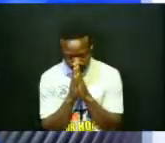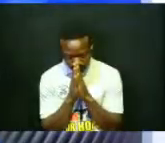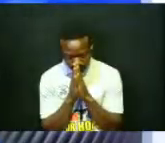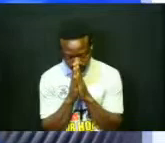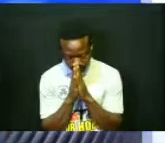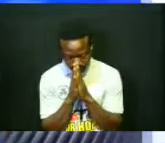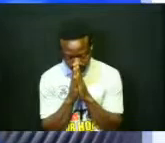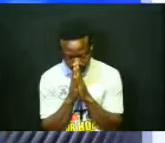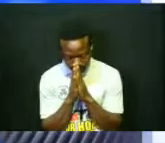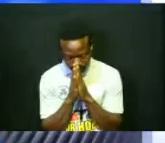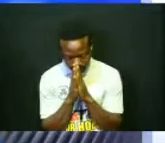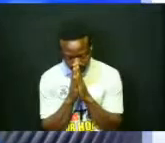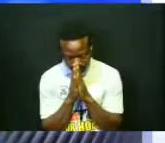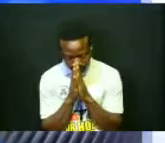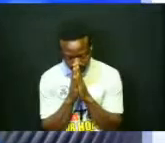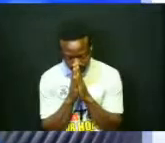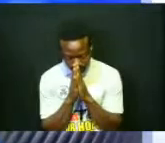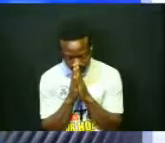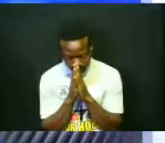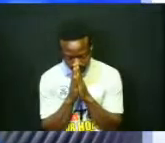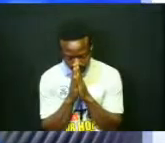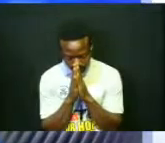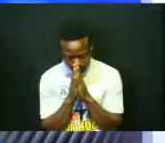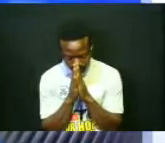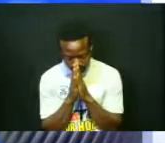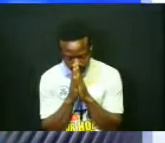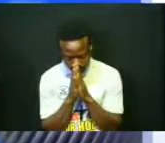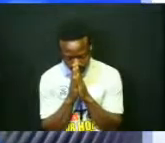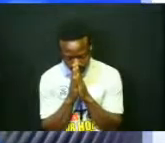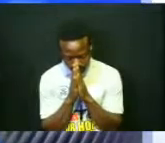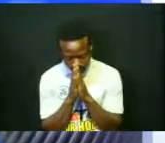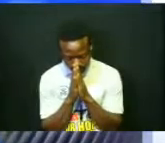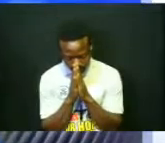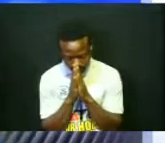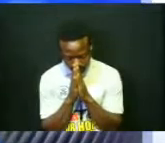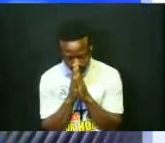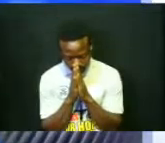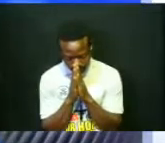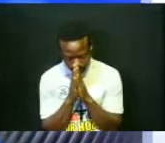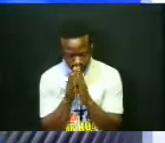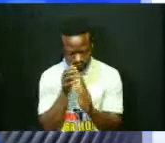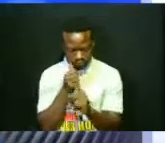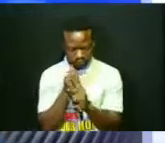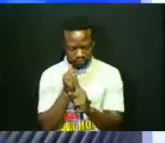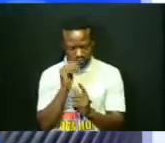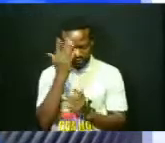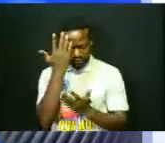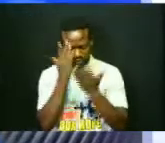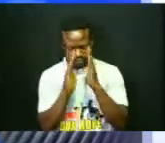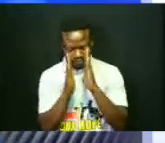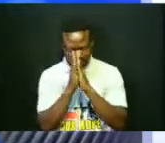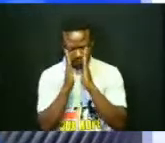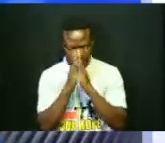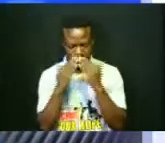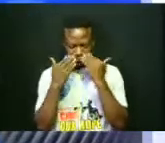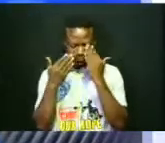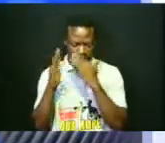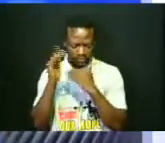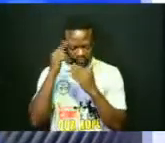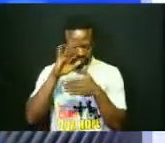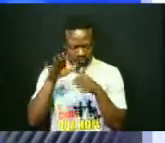word shine forth in our life. And shine forth on our paths, shine forth on our ways. La mumba